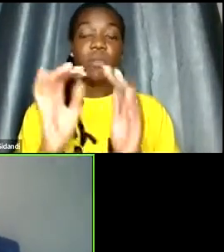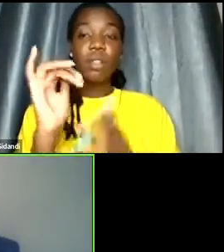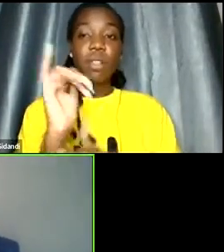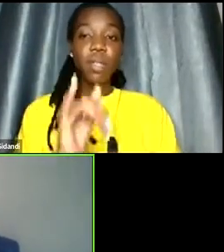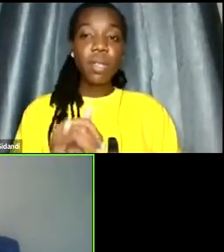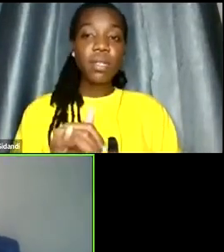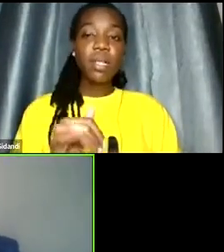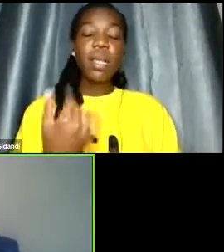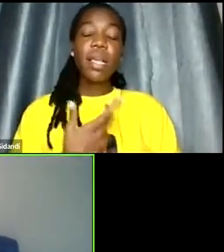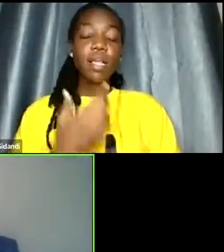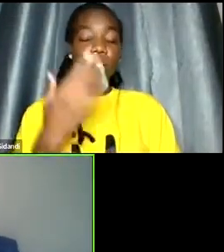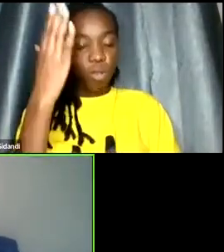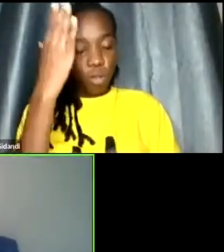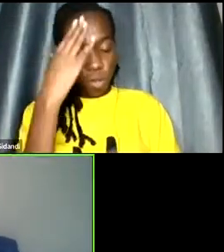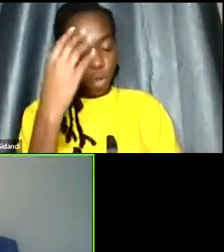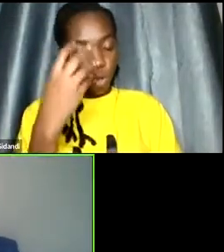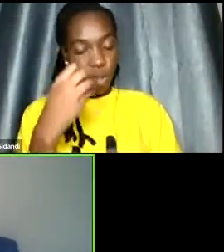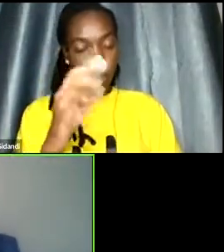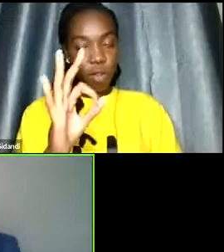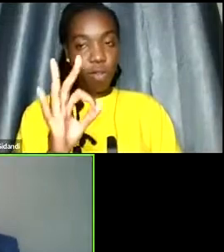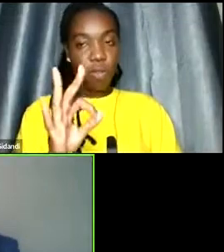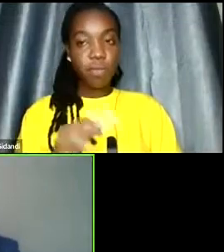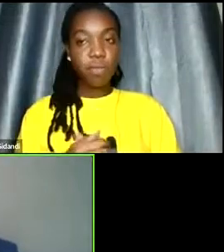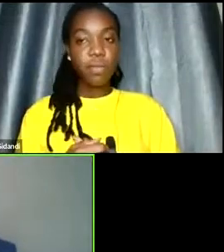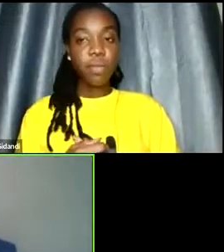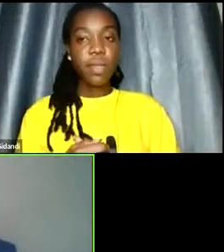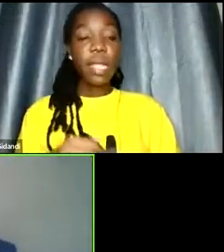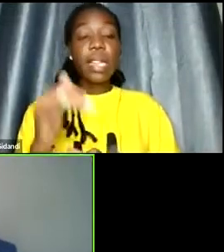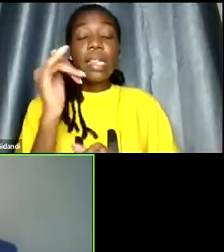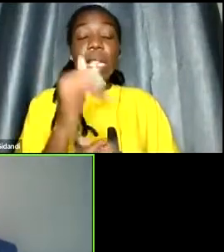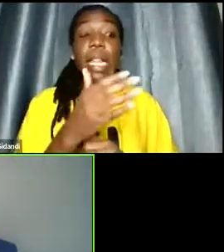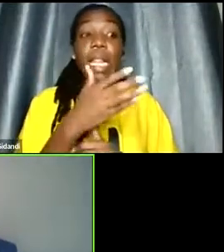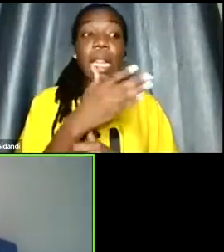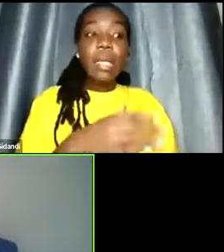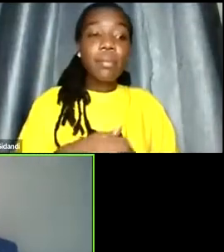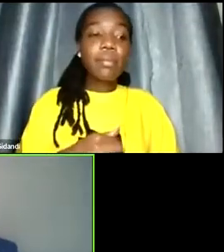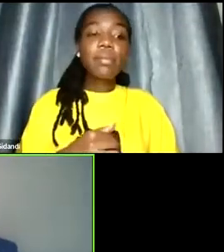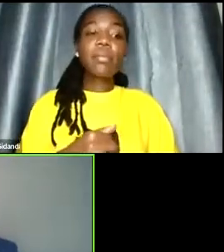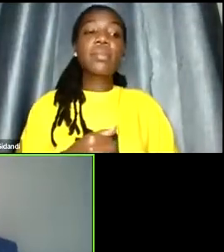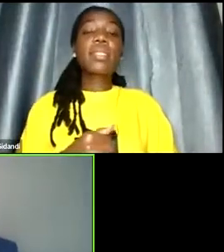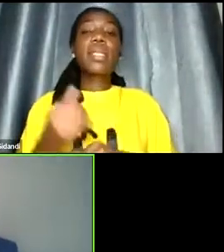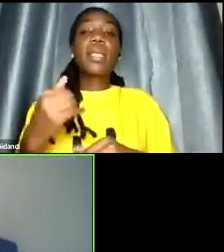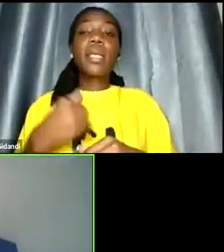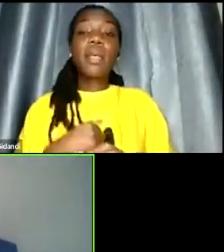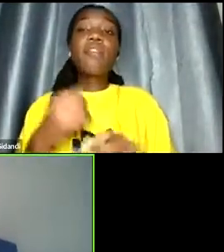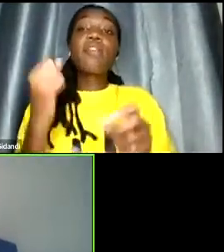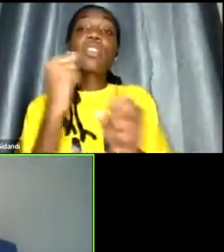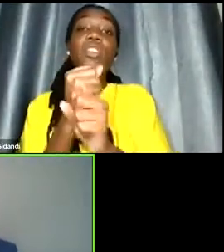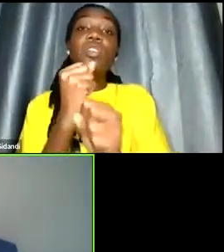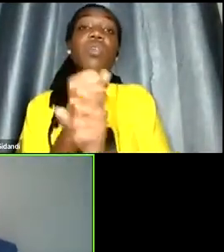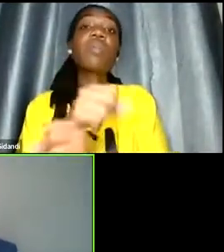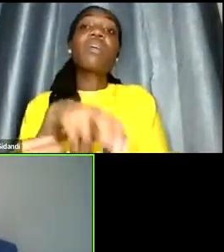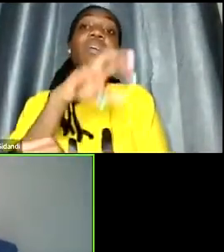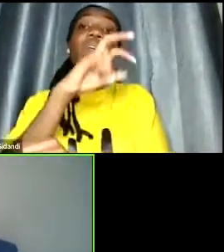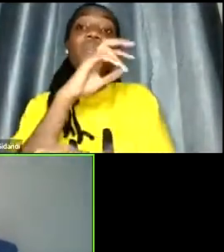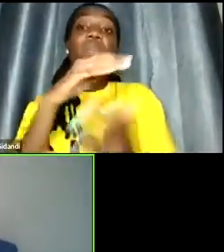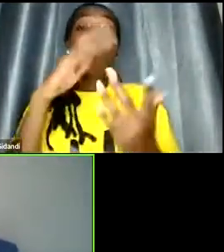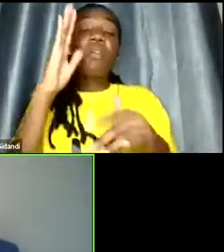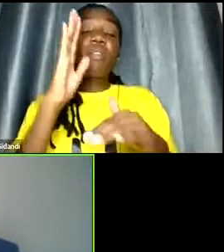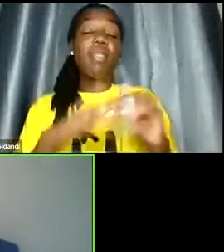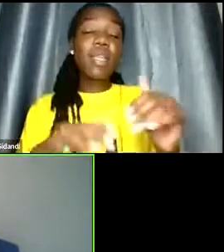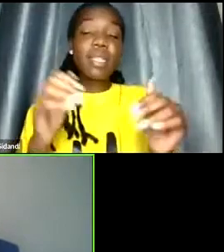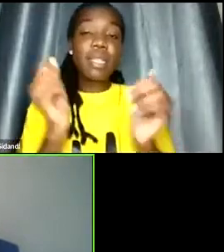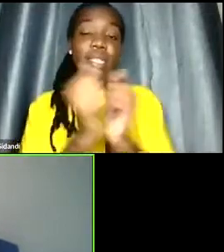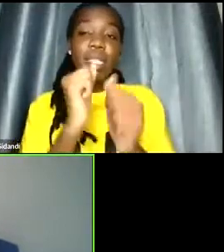know of in modern corporate management. And that is Apple. Steve Jobs has been dead more than 10 years now. Steve Jobs,